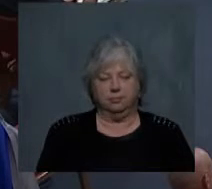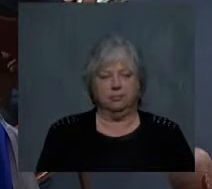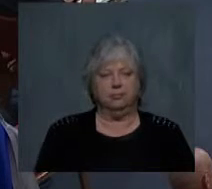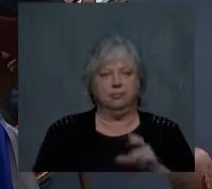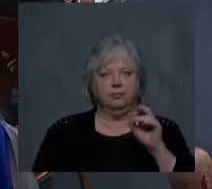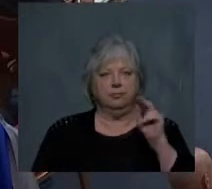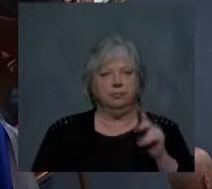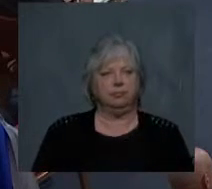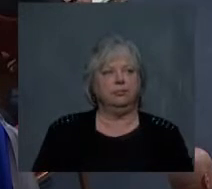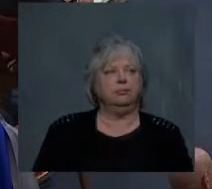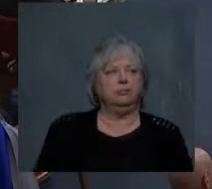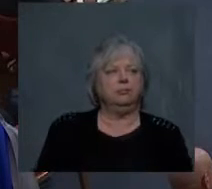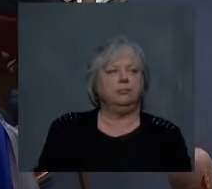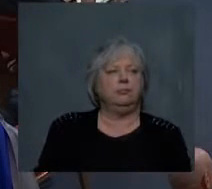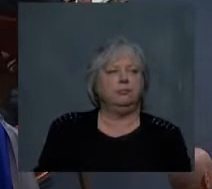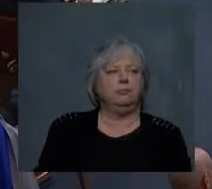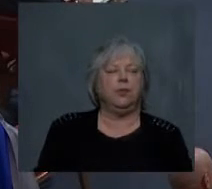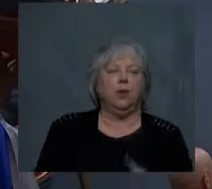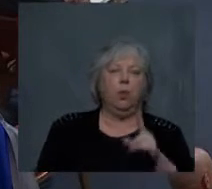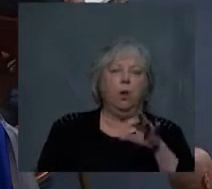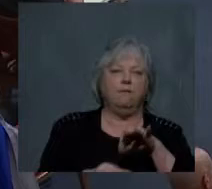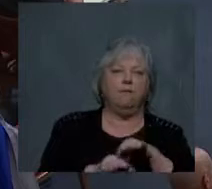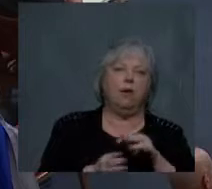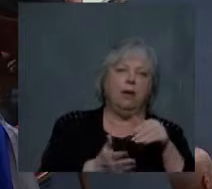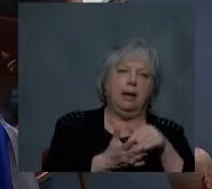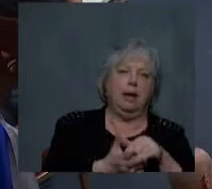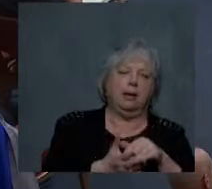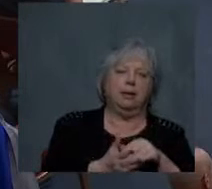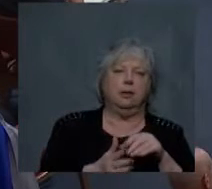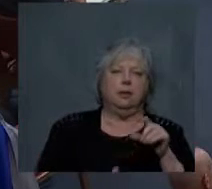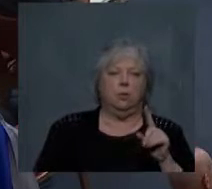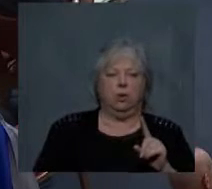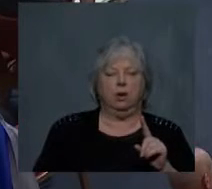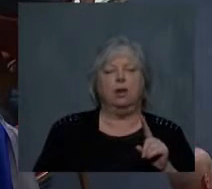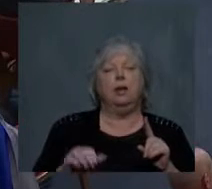Okay. One vote against, 10-4.